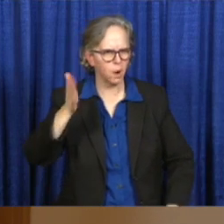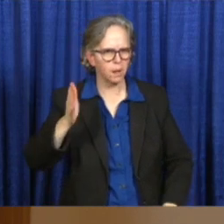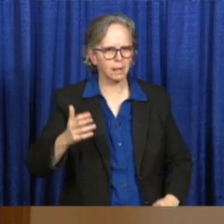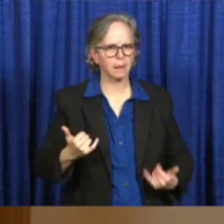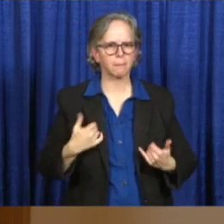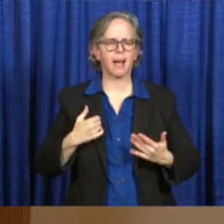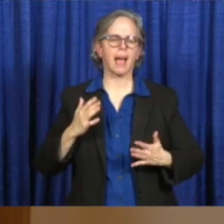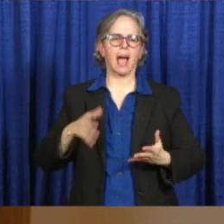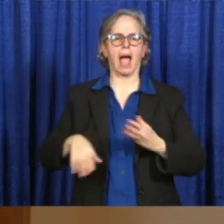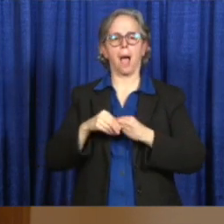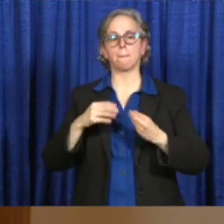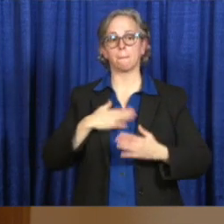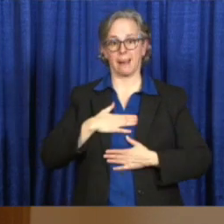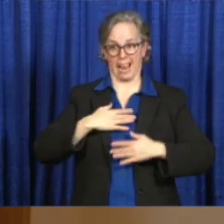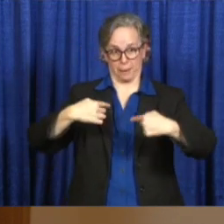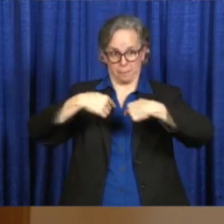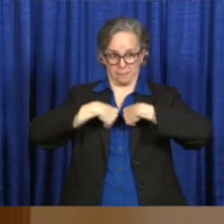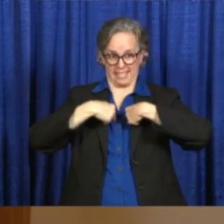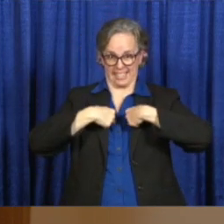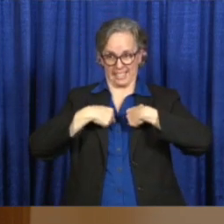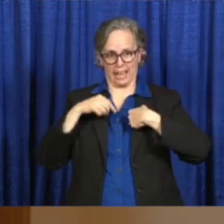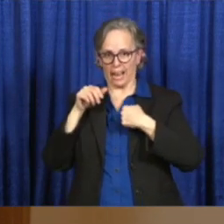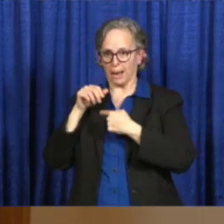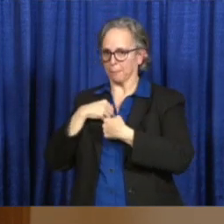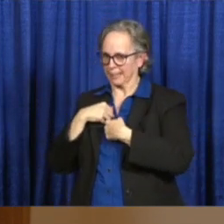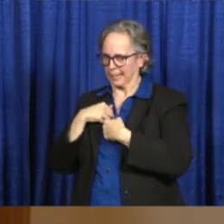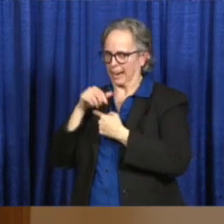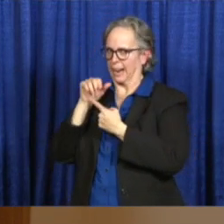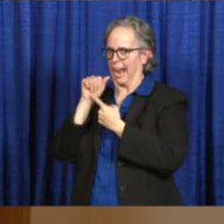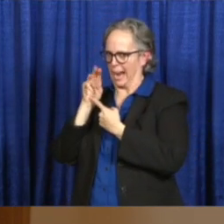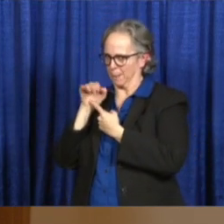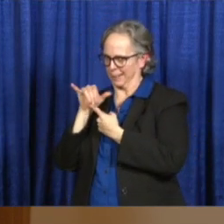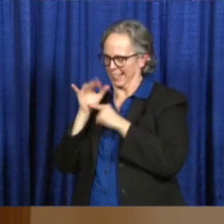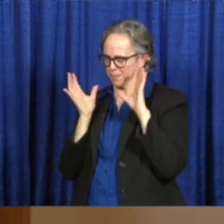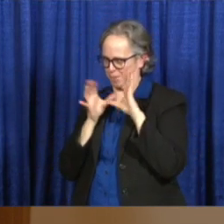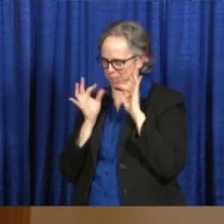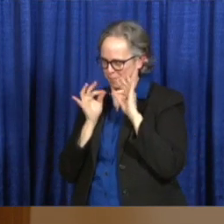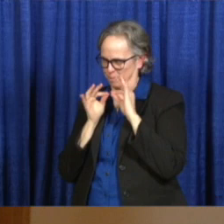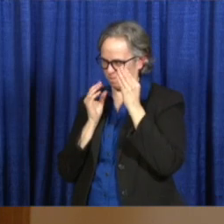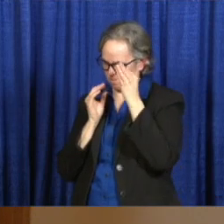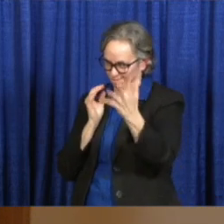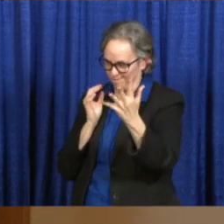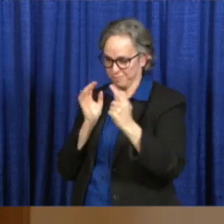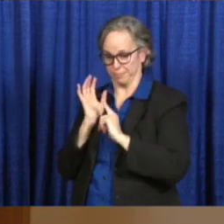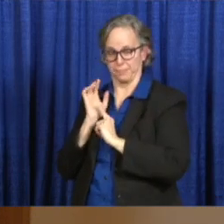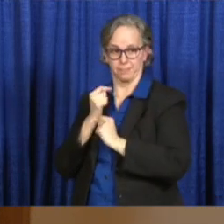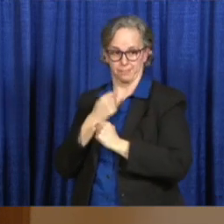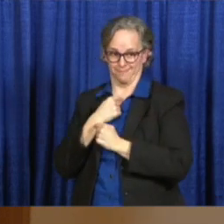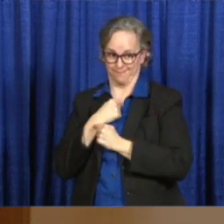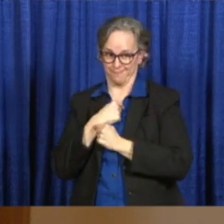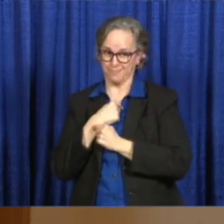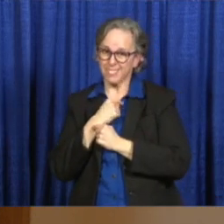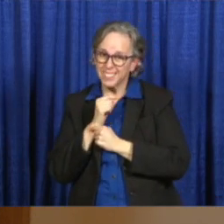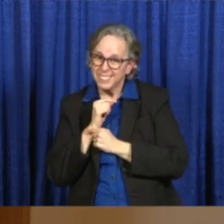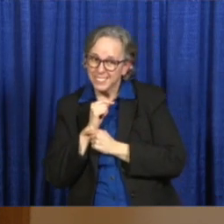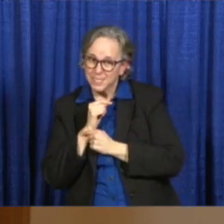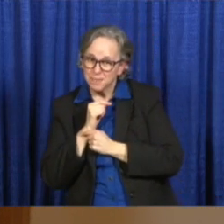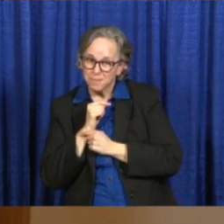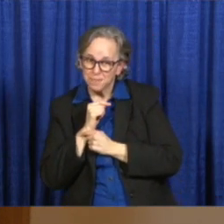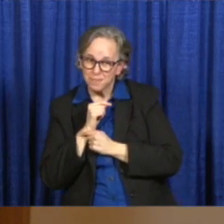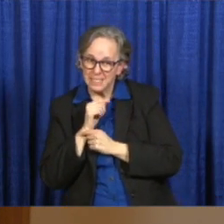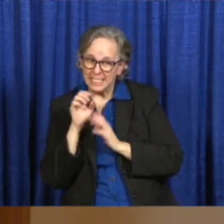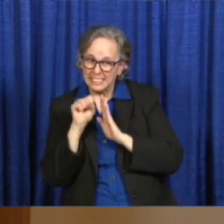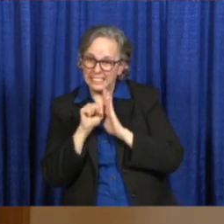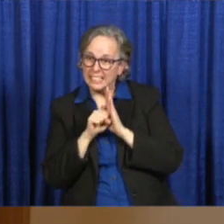know, some of these things we're going to need help because we can't have states being pitted against each